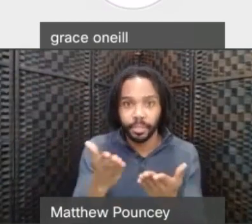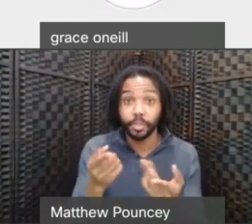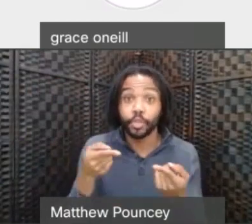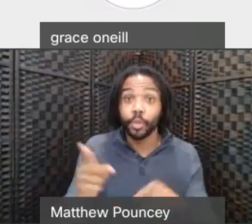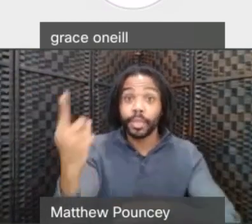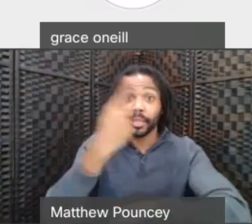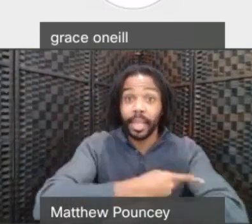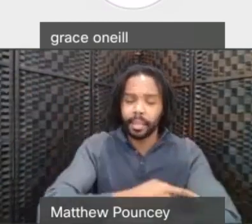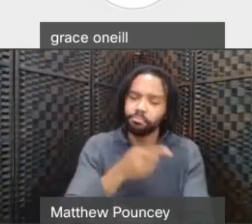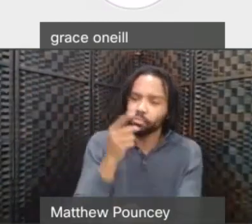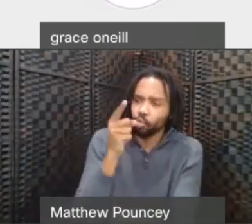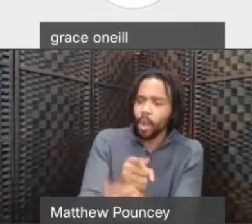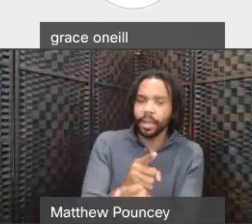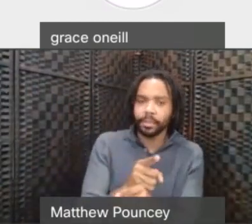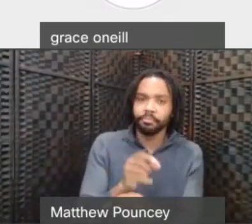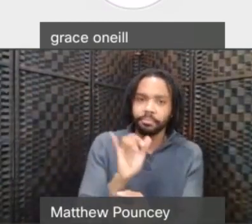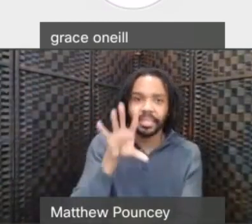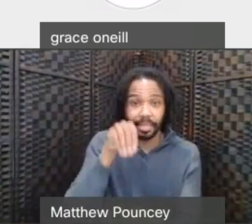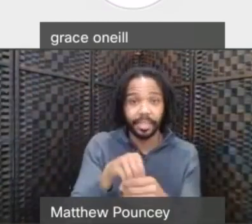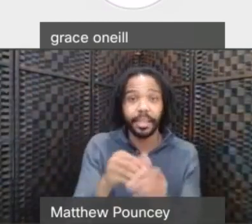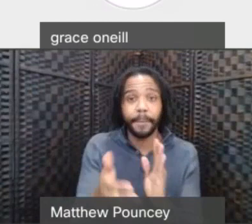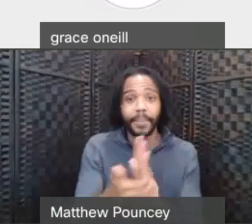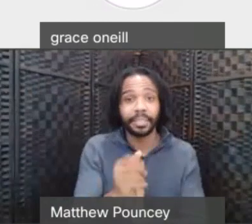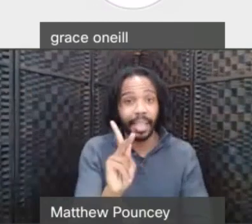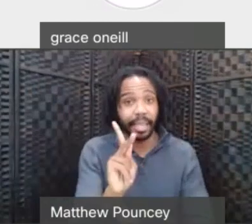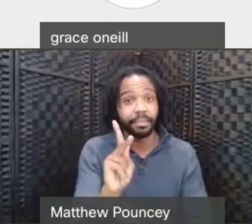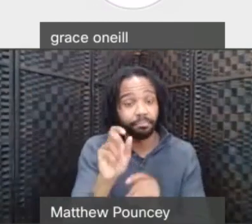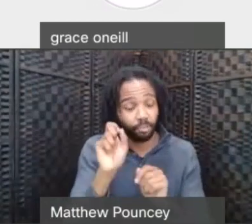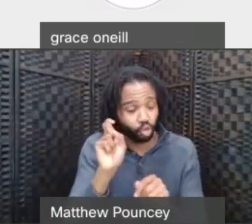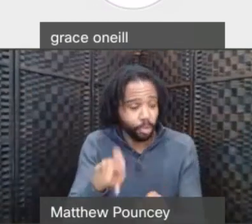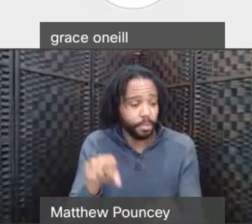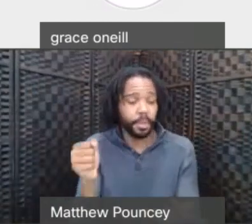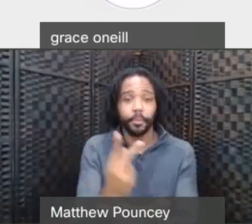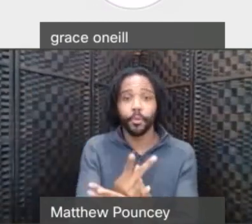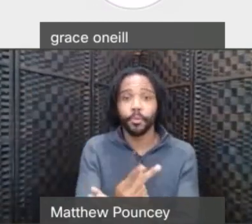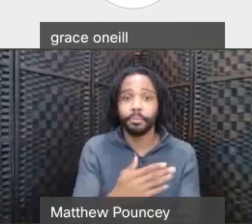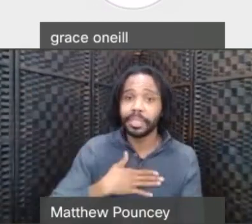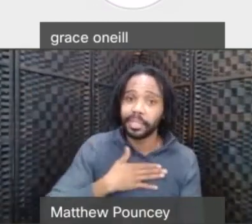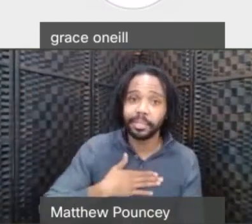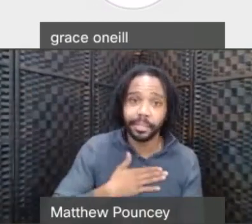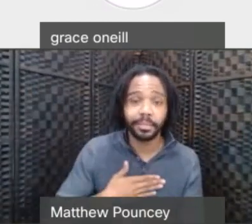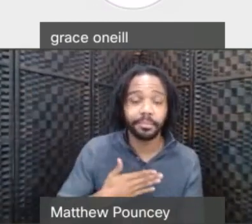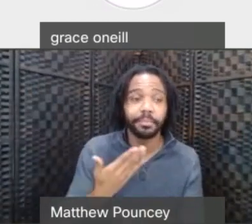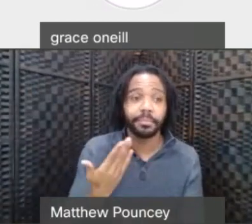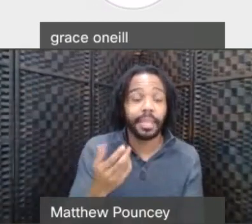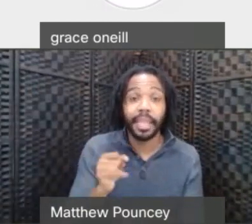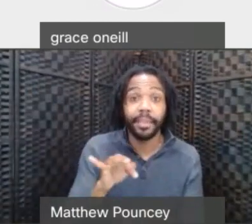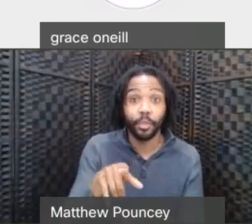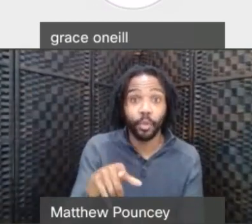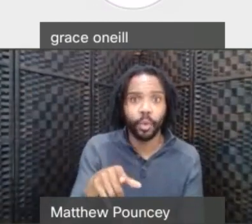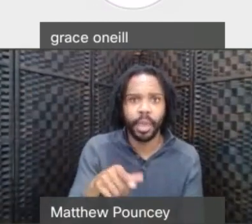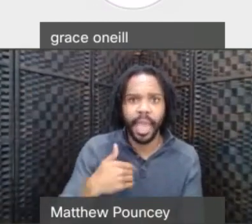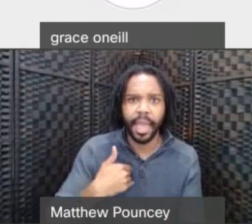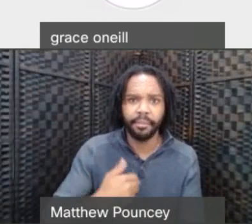you're absolutely right. That is in the Appendix K, and that should be approved. And please, to the extent you're hearing pushback